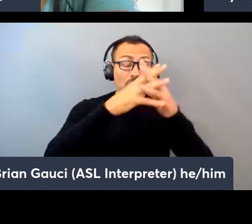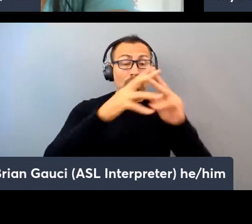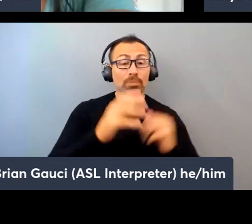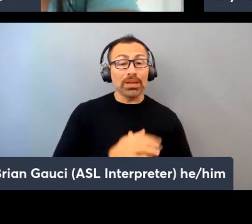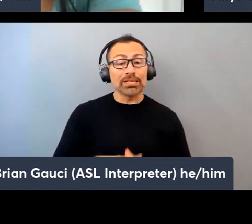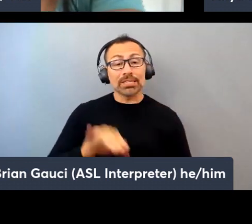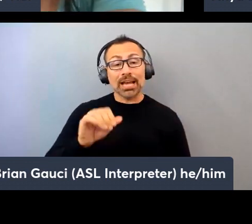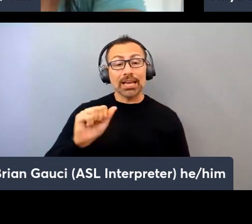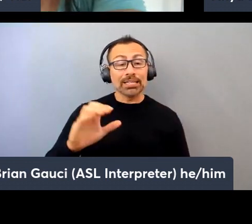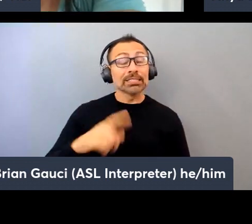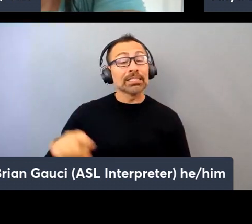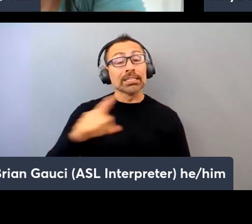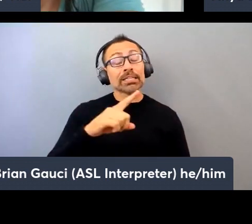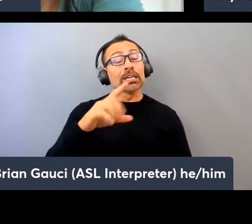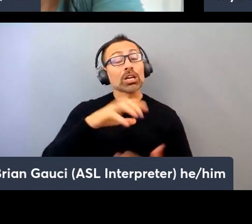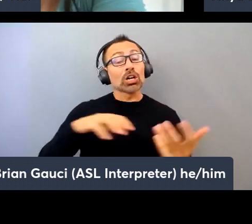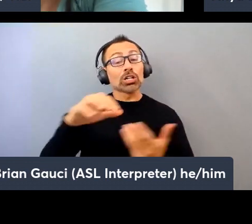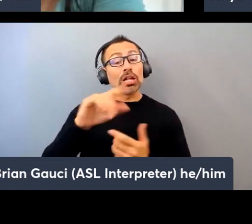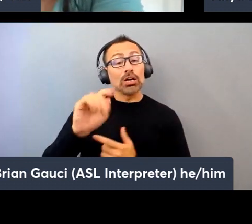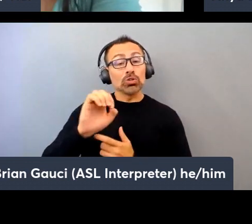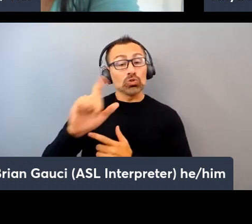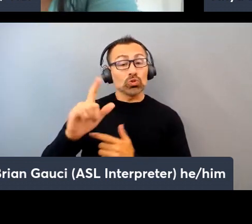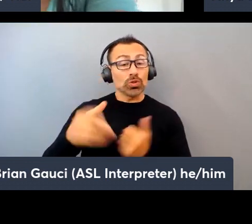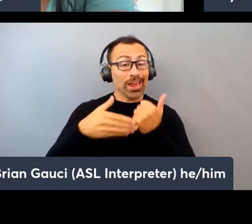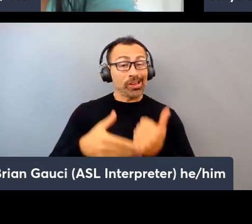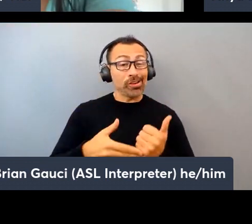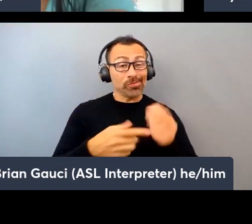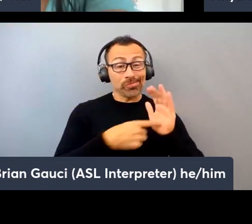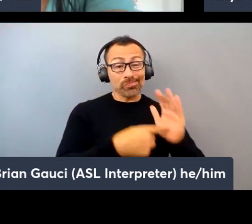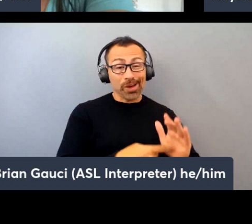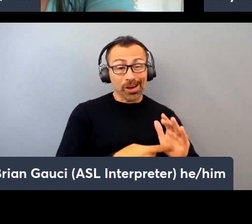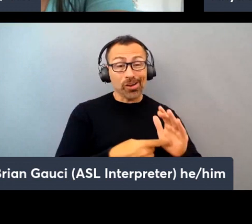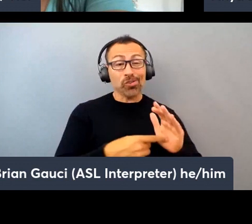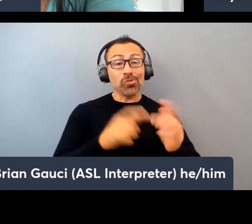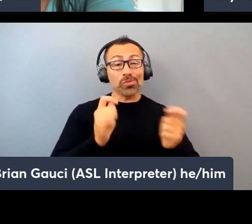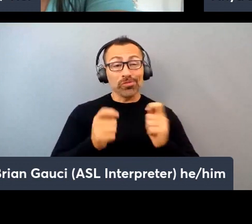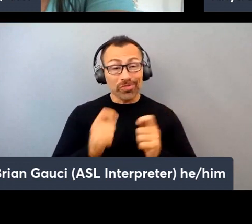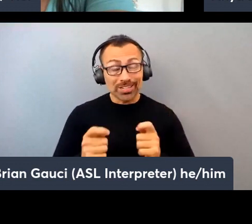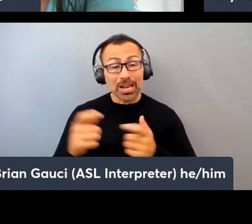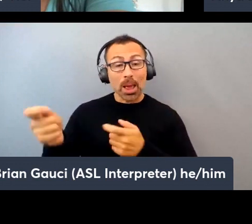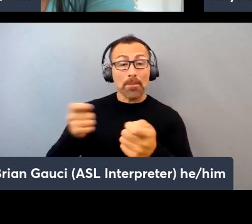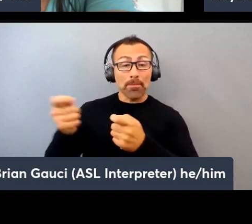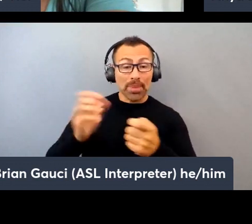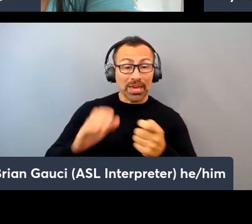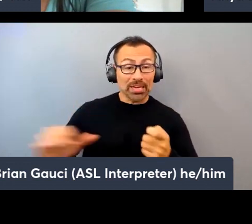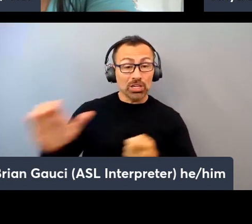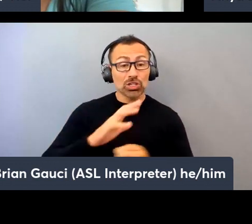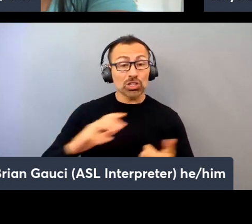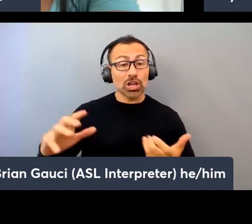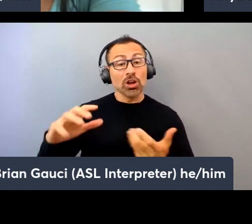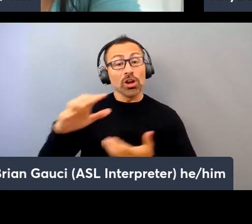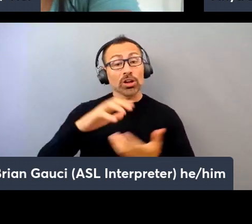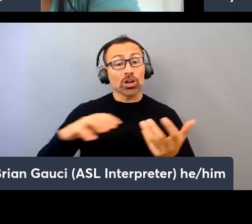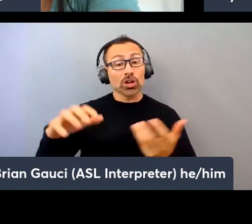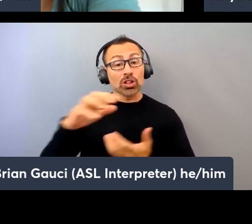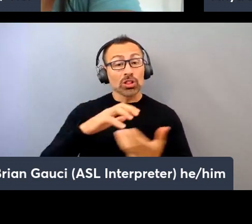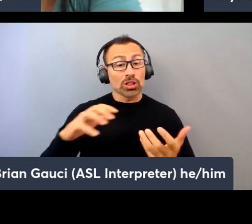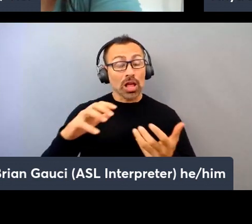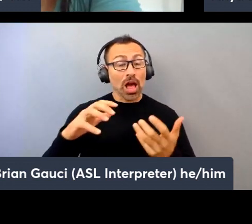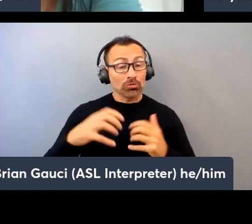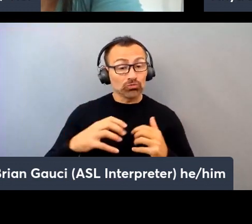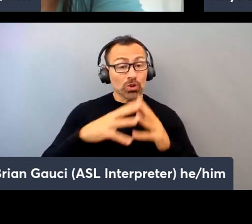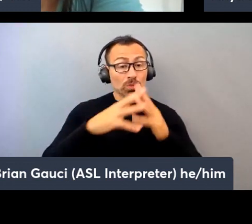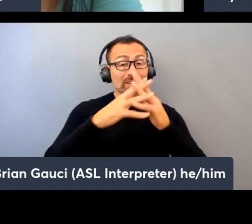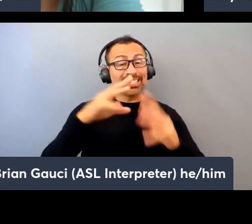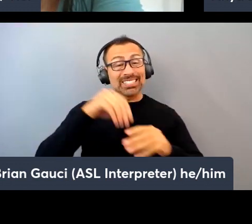tool that helps customers model, provision, and manage their cloud applications and infrastructure in a safe, predictable, and